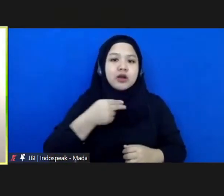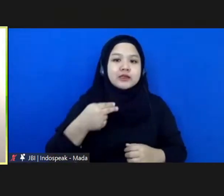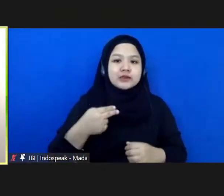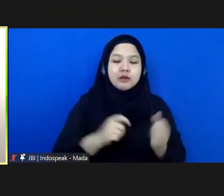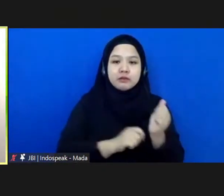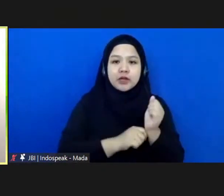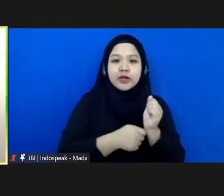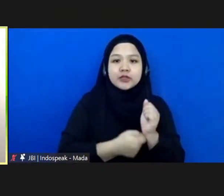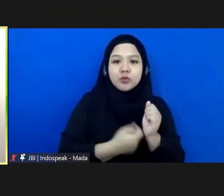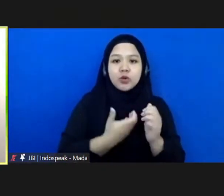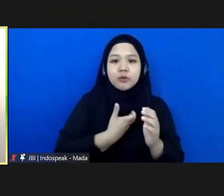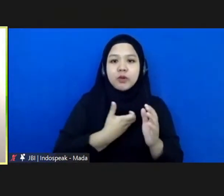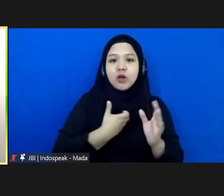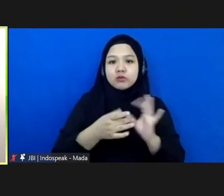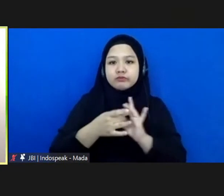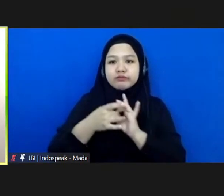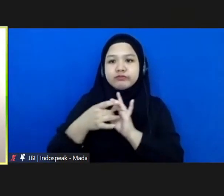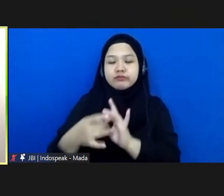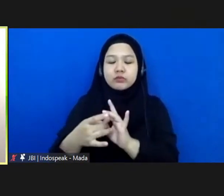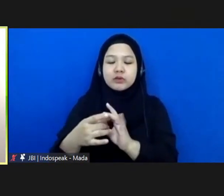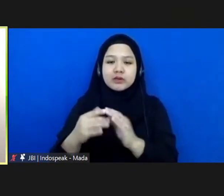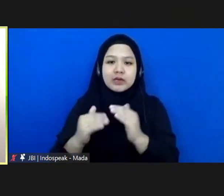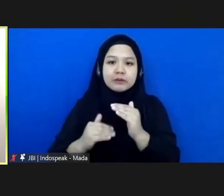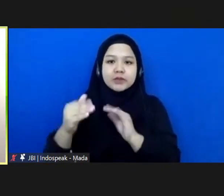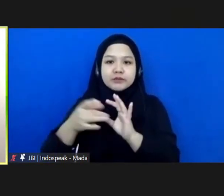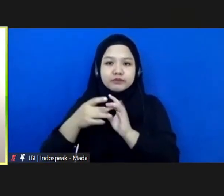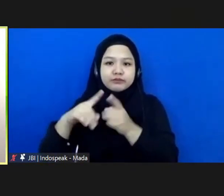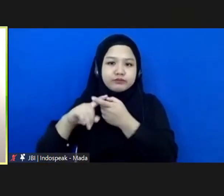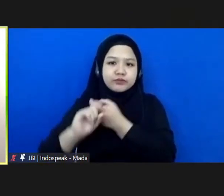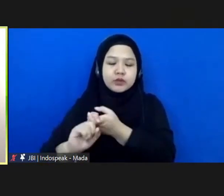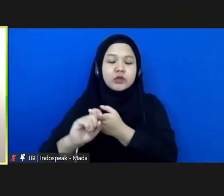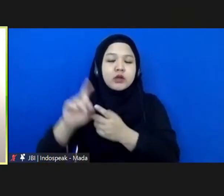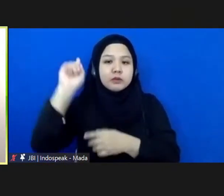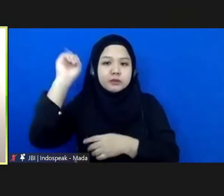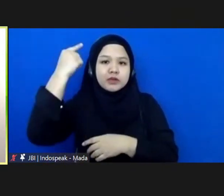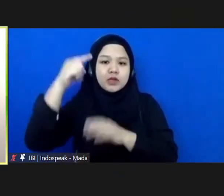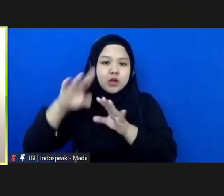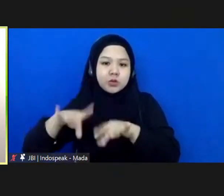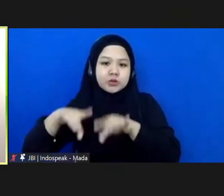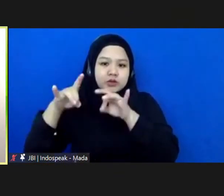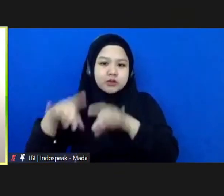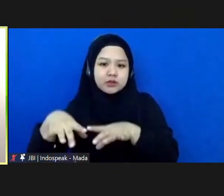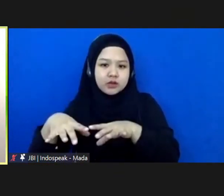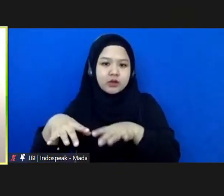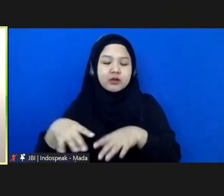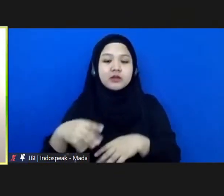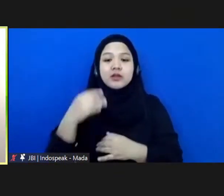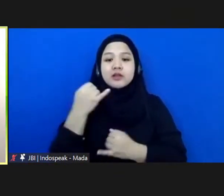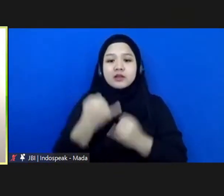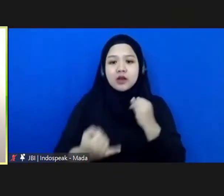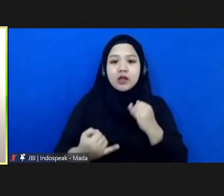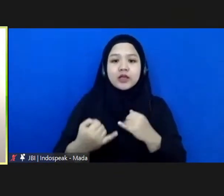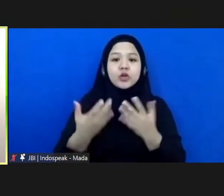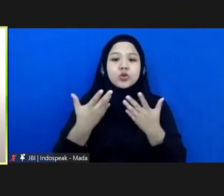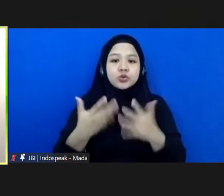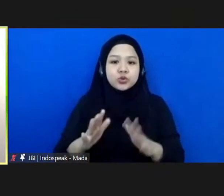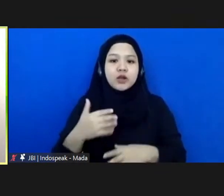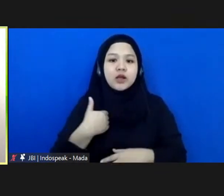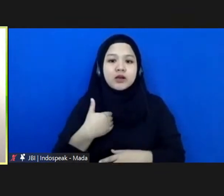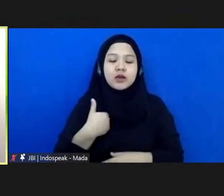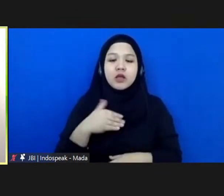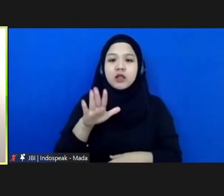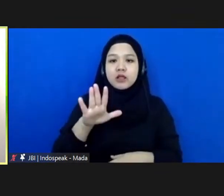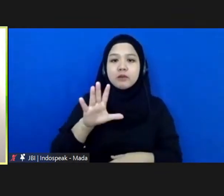been timely. The latest batch of 500,000 doses of life-saving